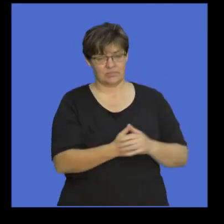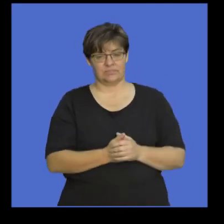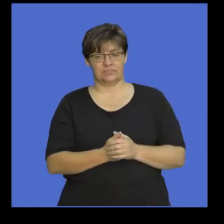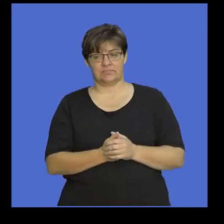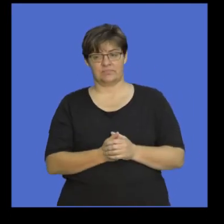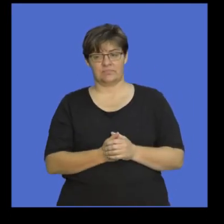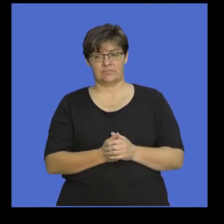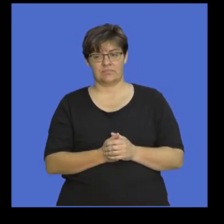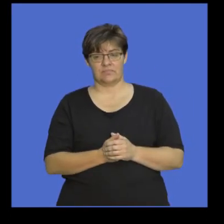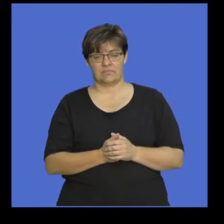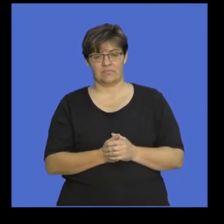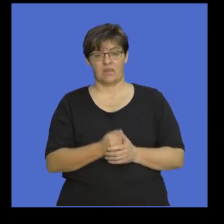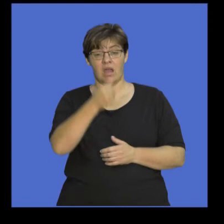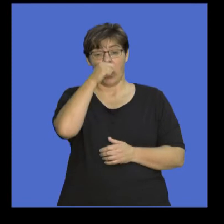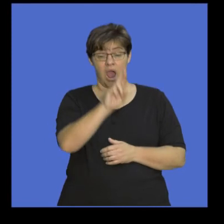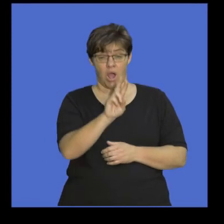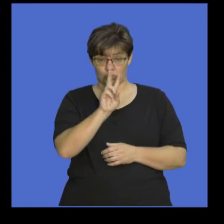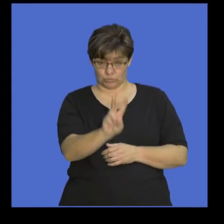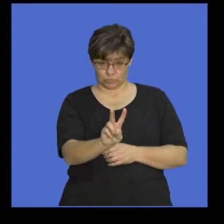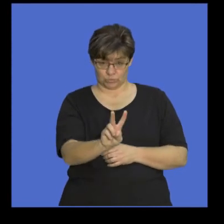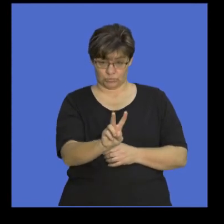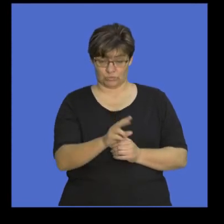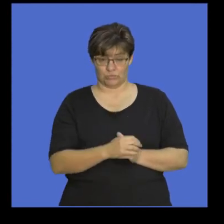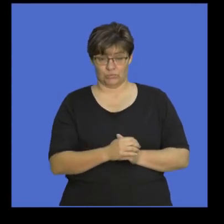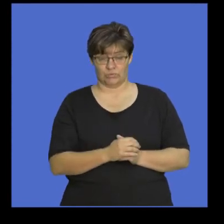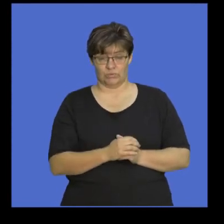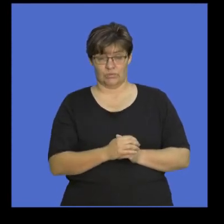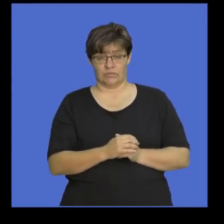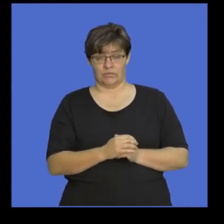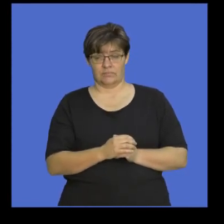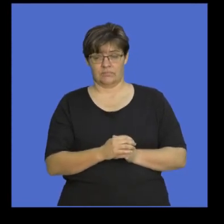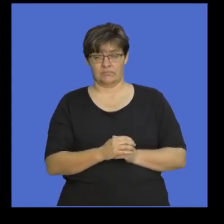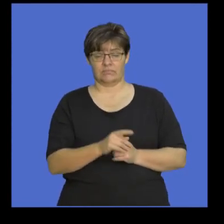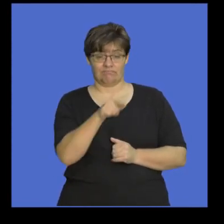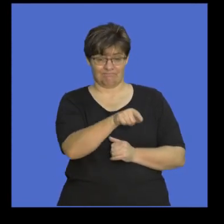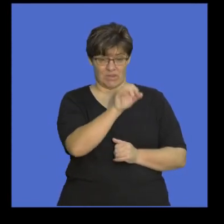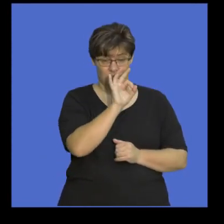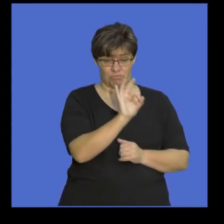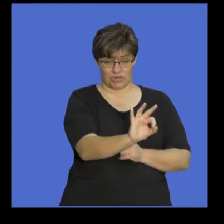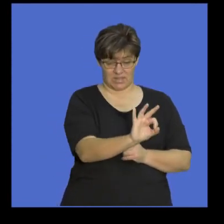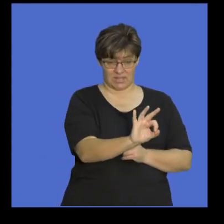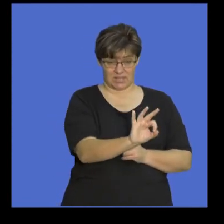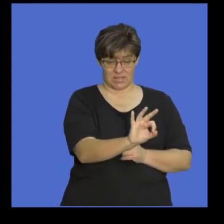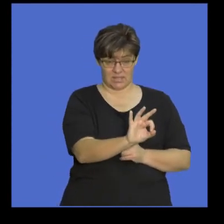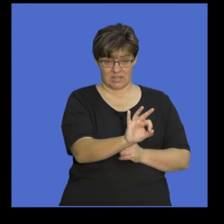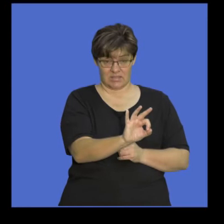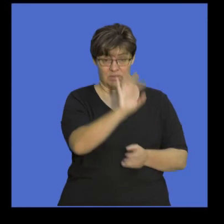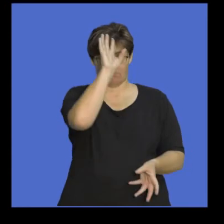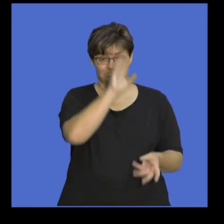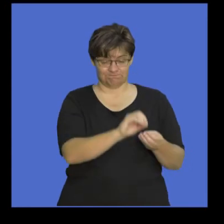that, which is fine, right? Now, for R2, we also realized that this is